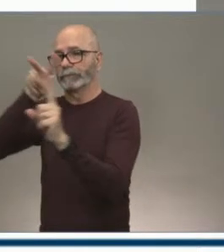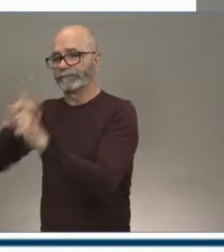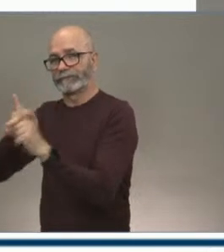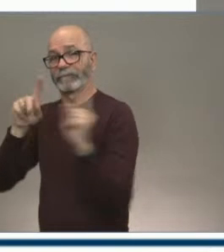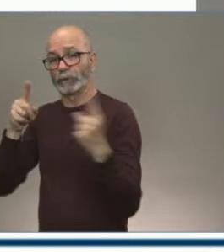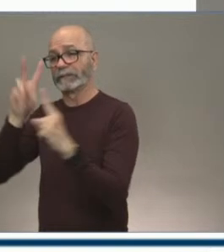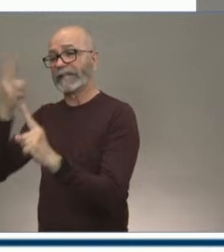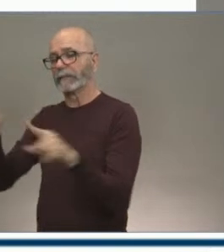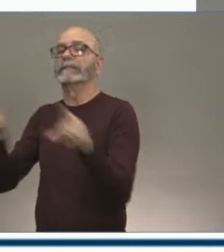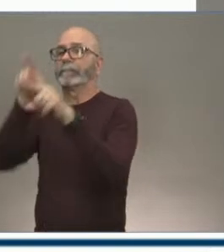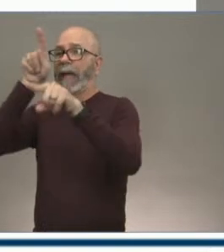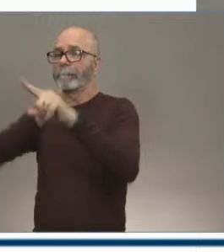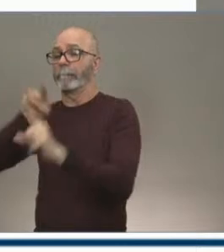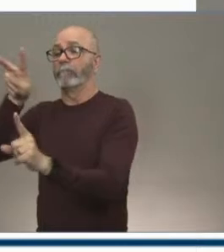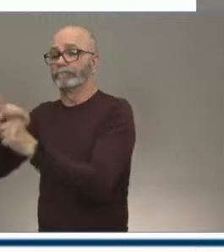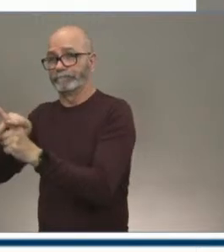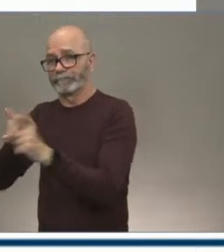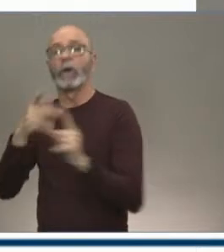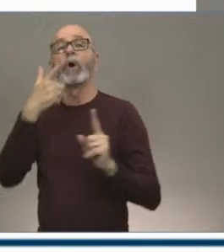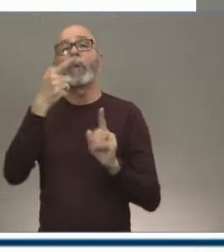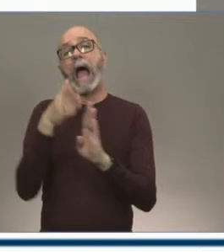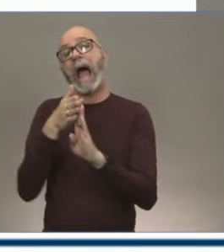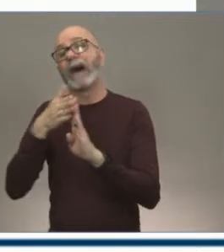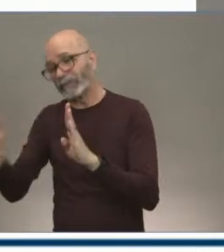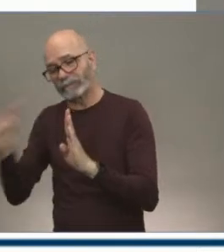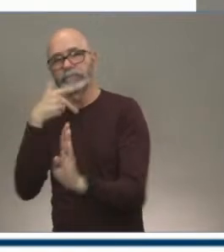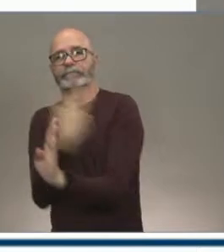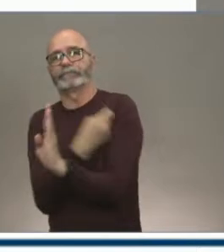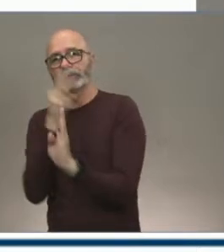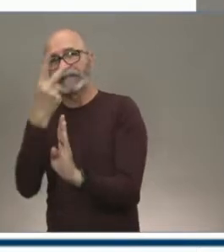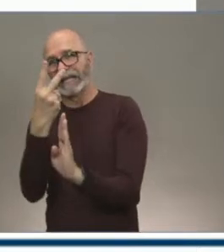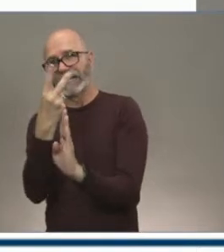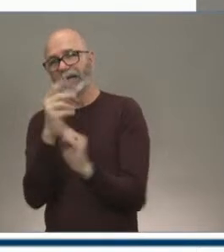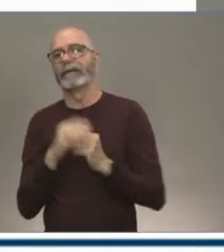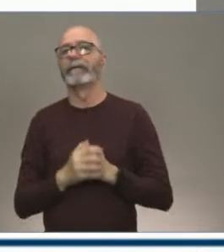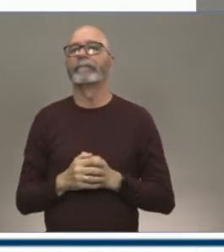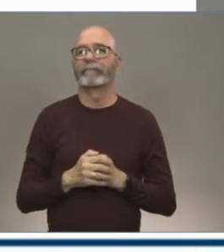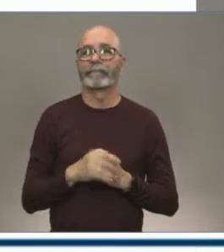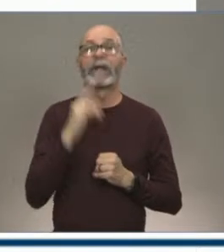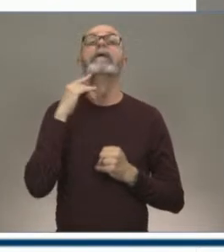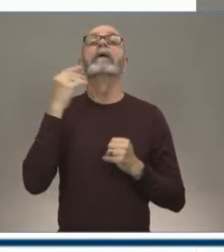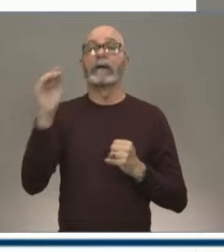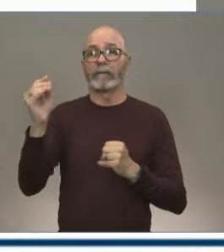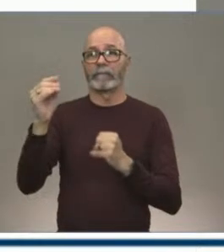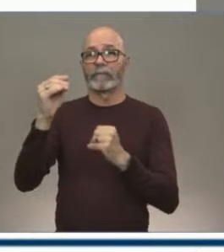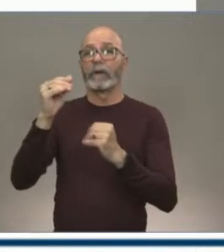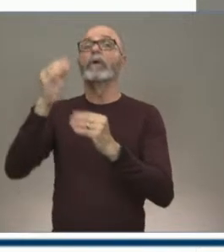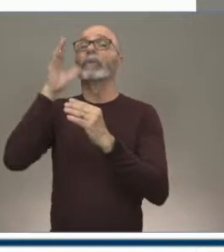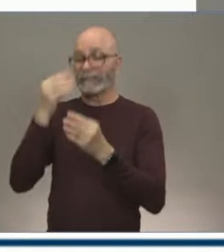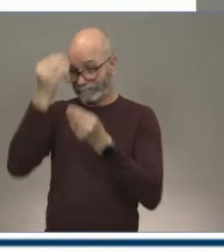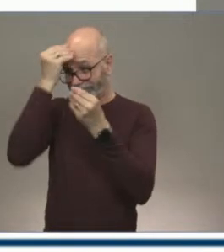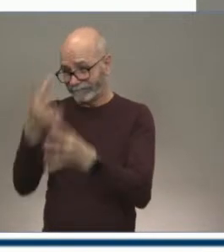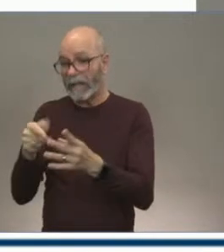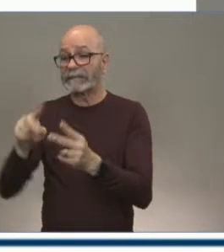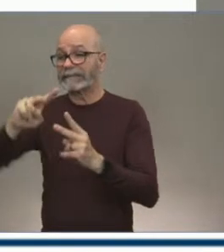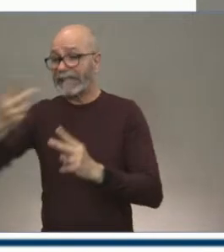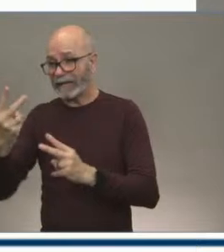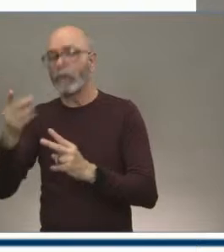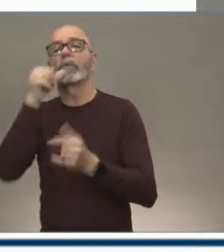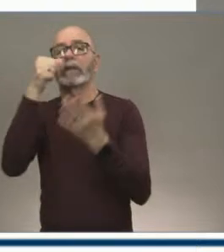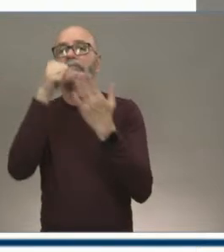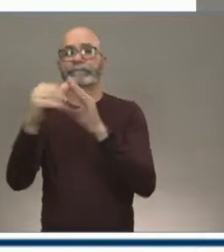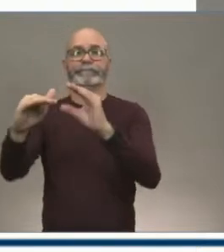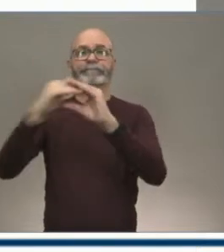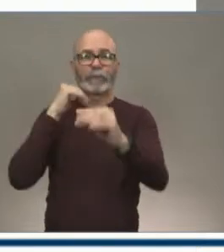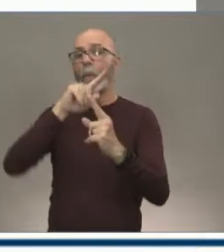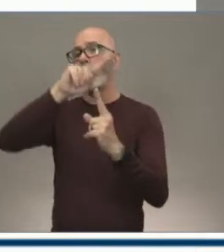same time. And if you provide an email when you're booking your appointment, you will get a reminder by email of your scheduled appointment for